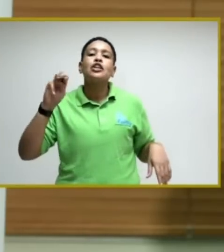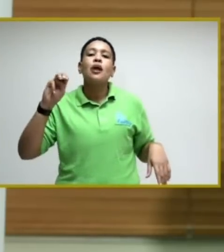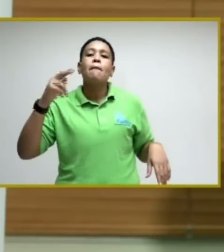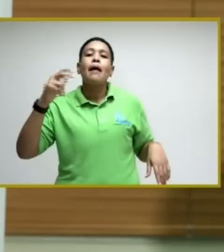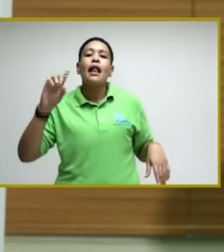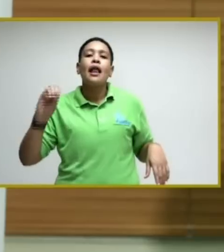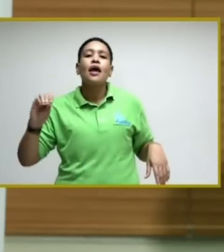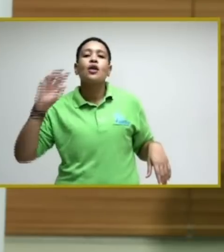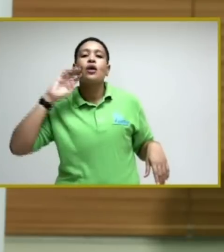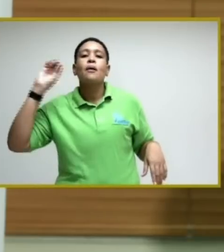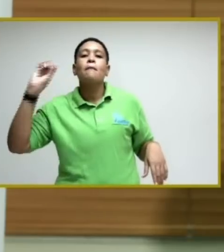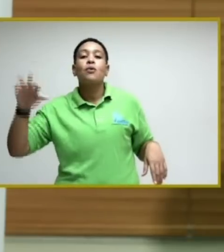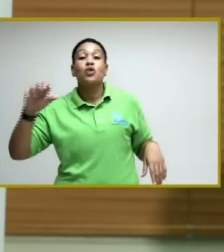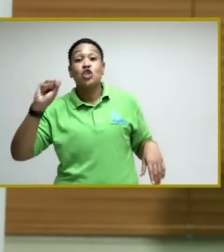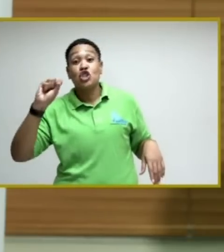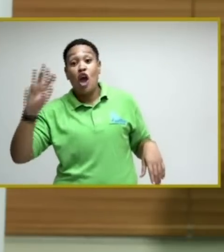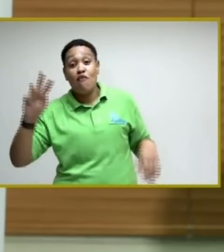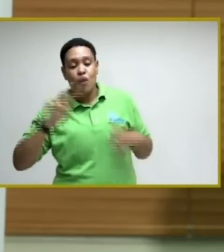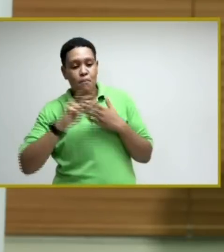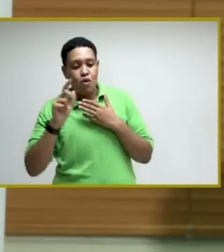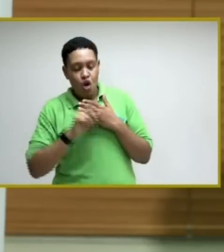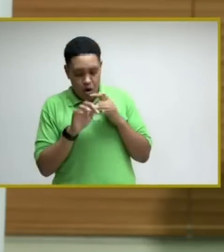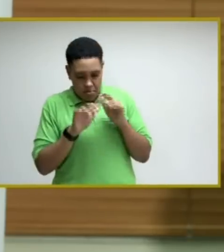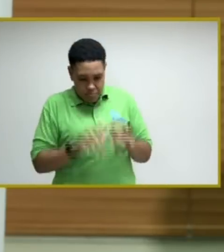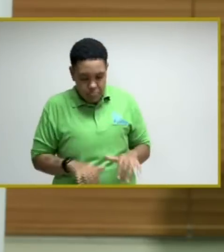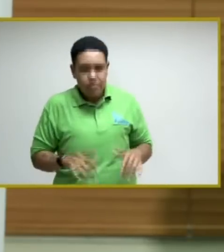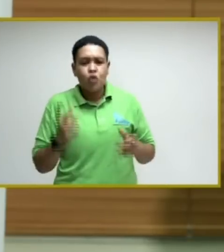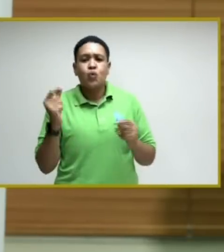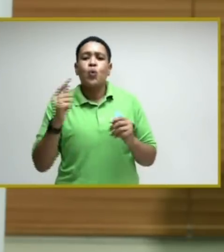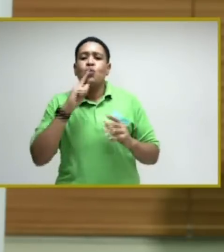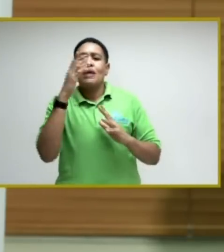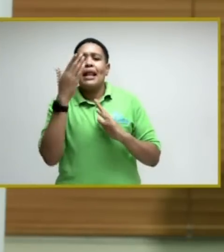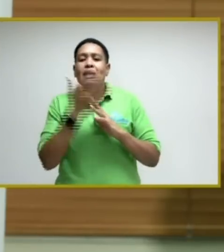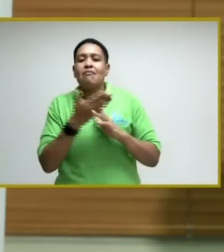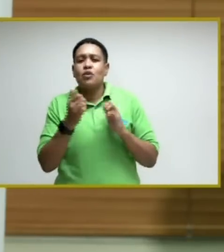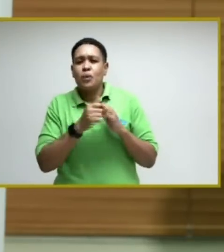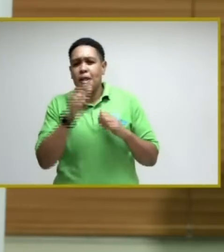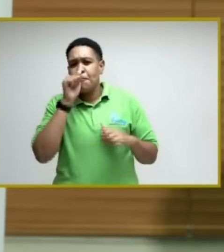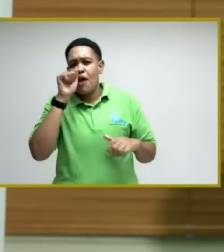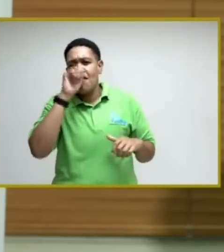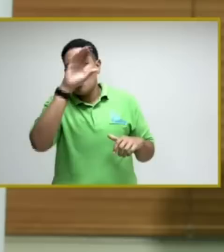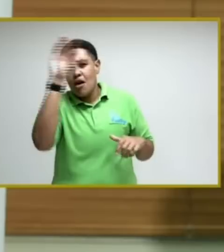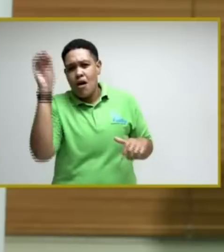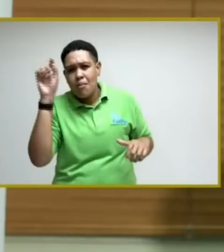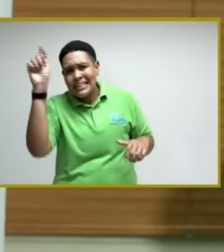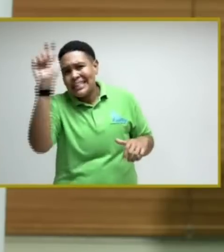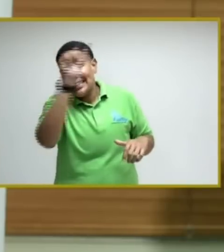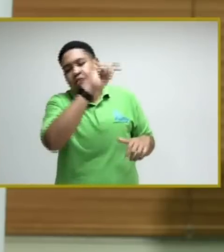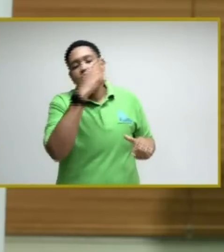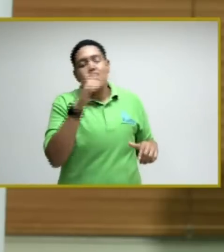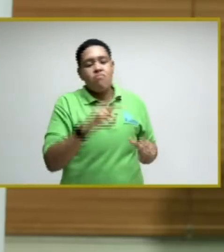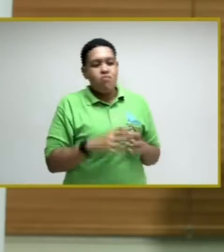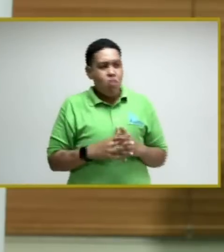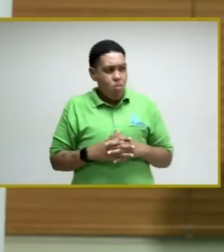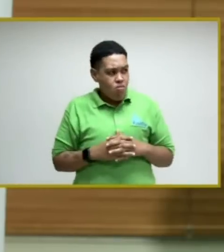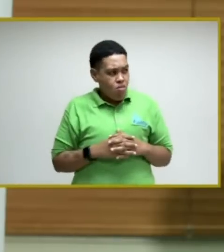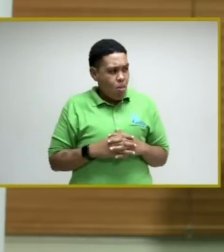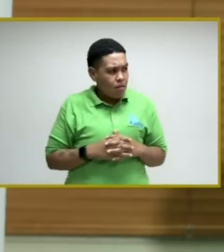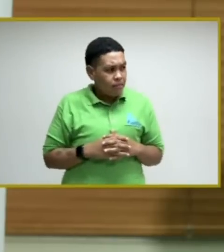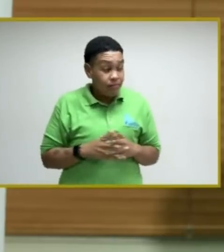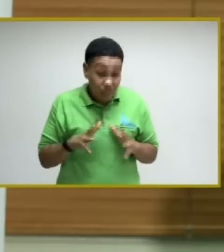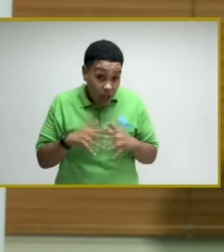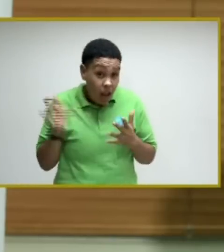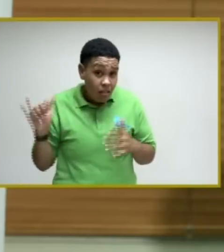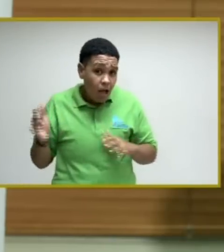played a big role there, to do interventions with private companies, and a lot of that has been going